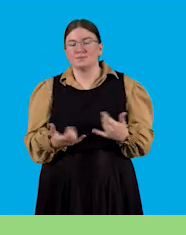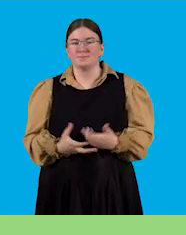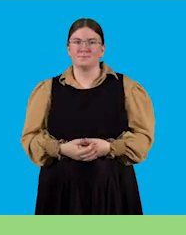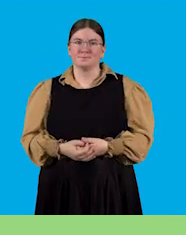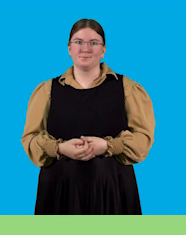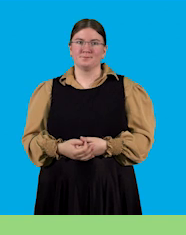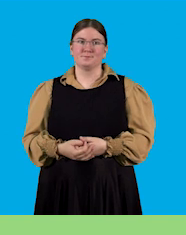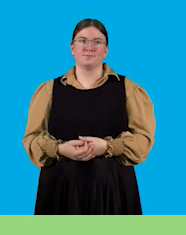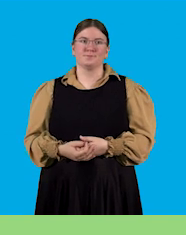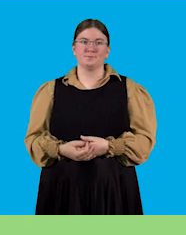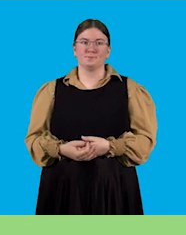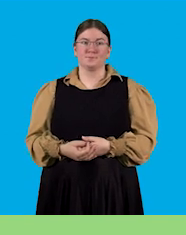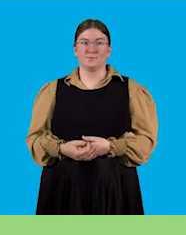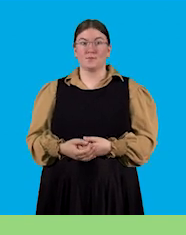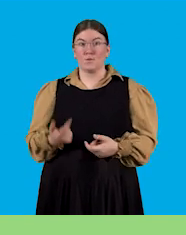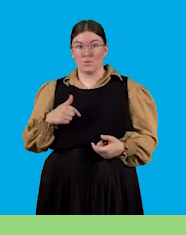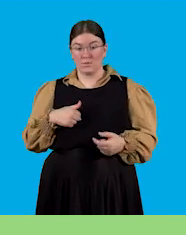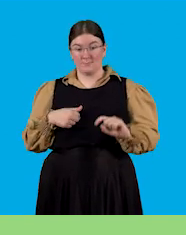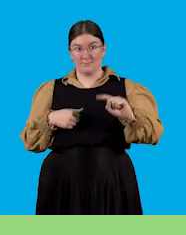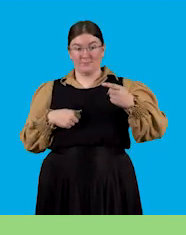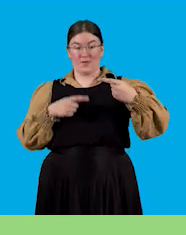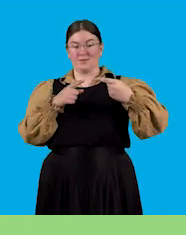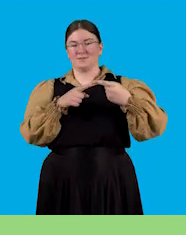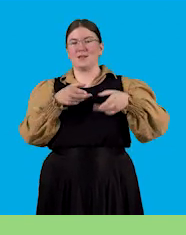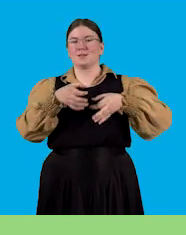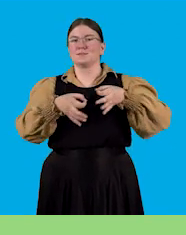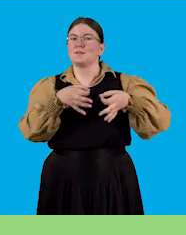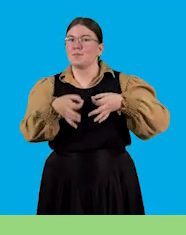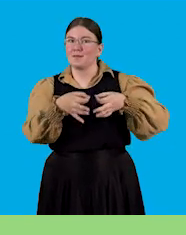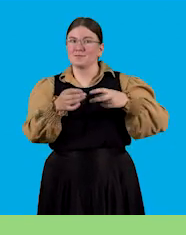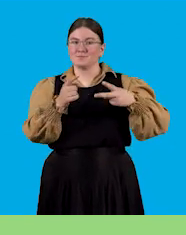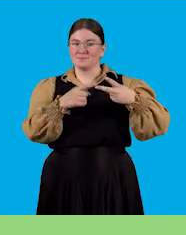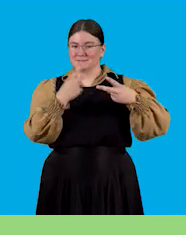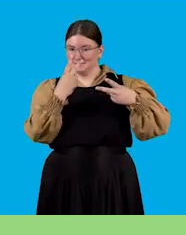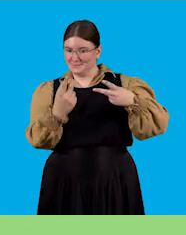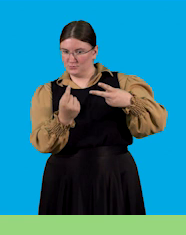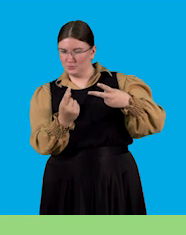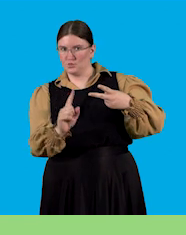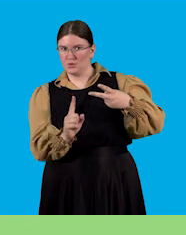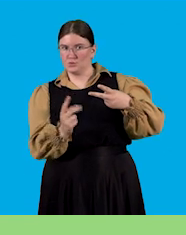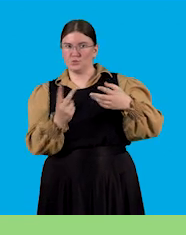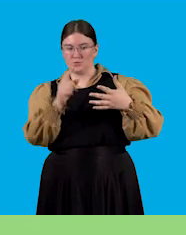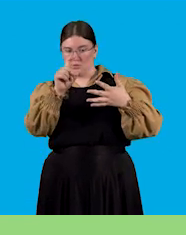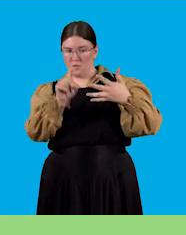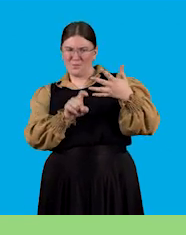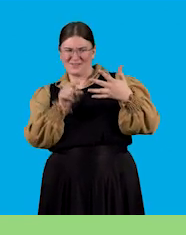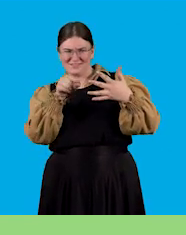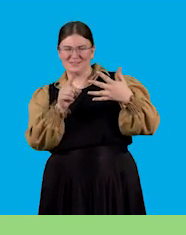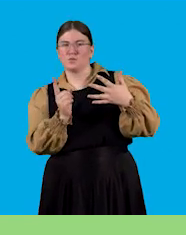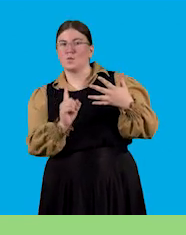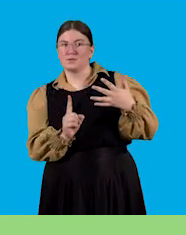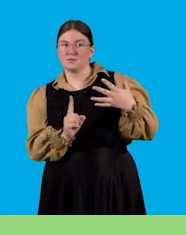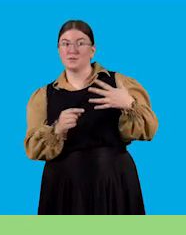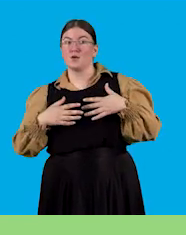lesson. We will provide a description, look at the function and the components of